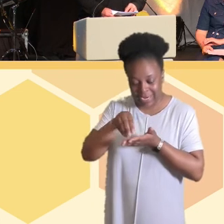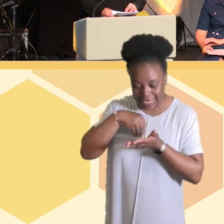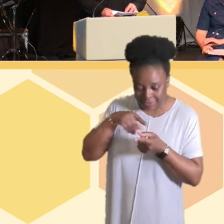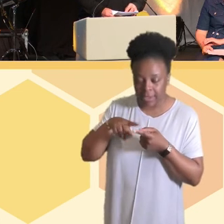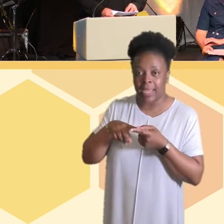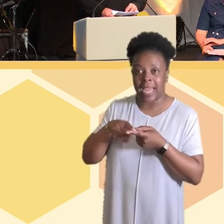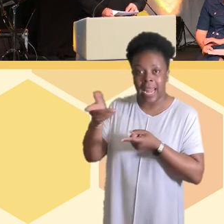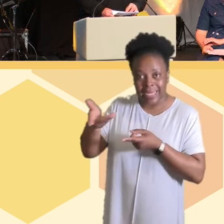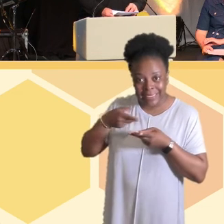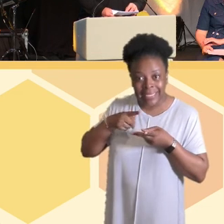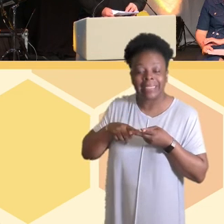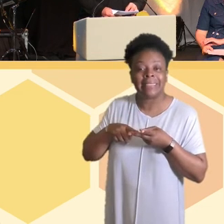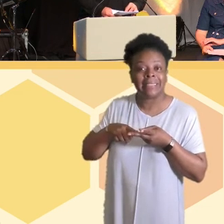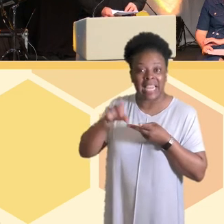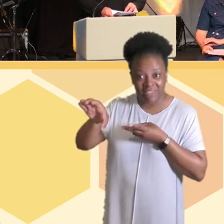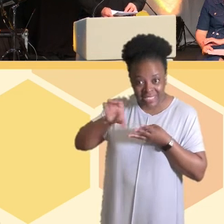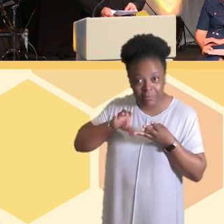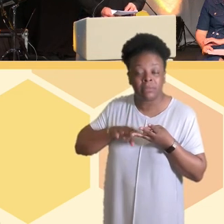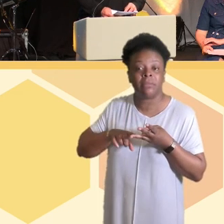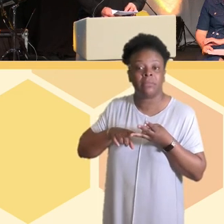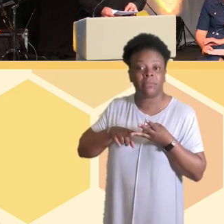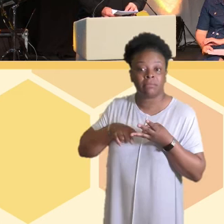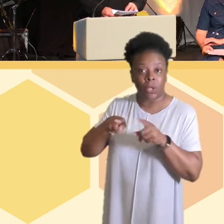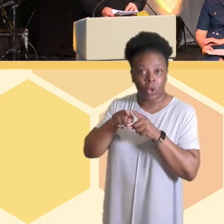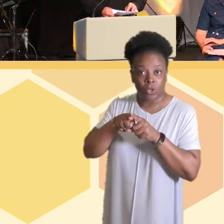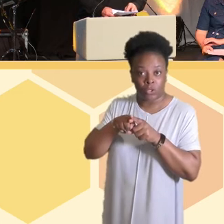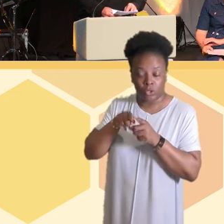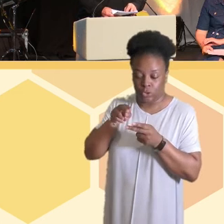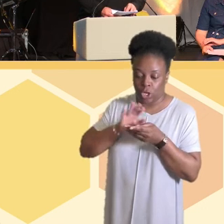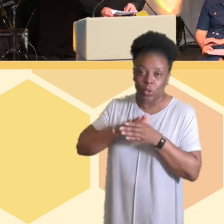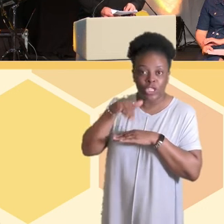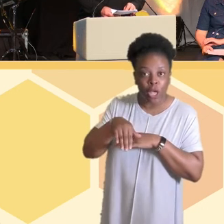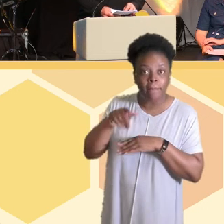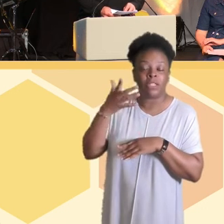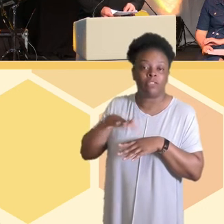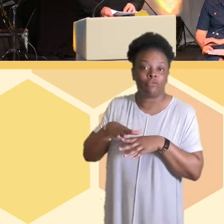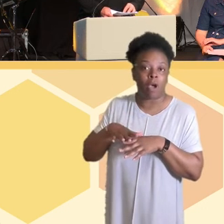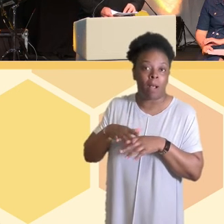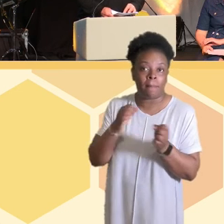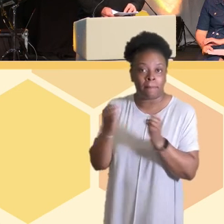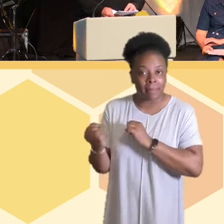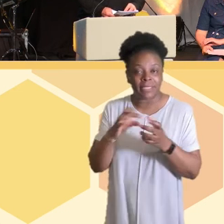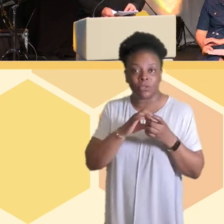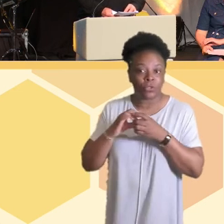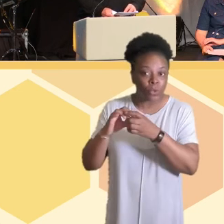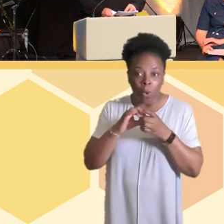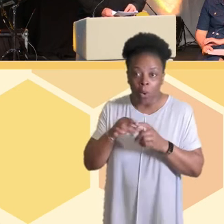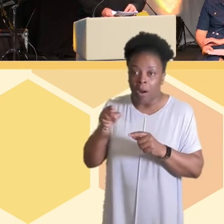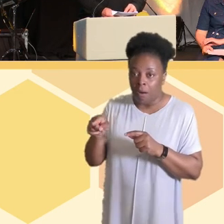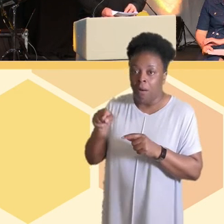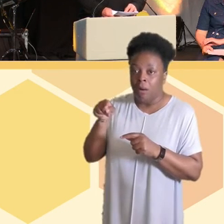plus investment income, plus the surplus from the Baptist Union Corporation, forms the Home Mission